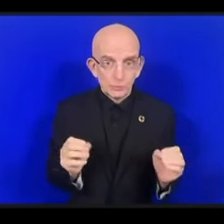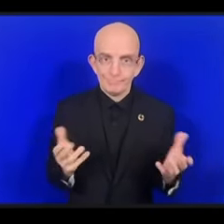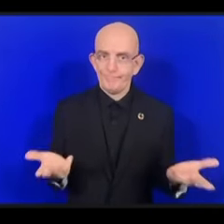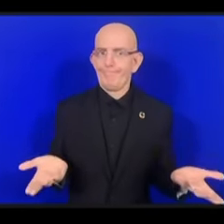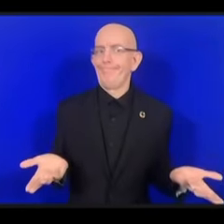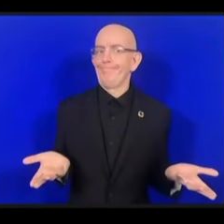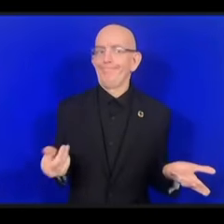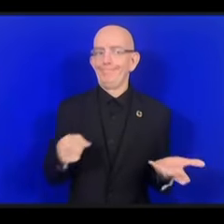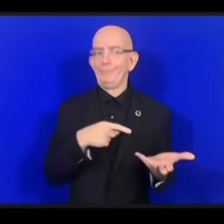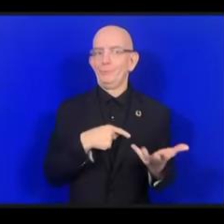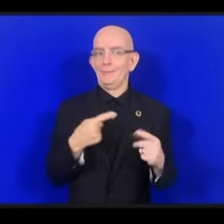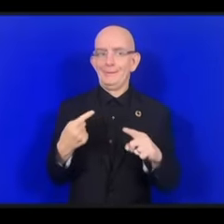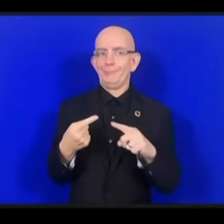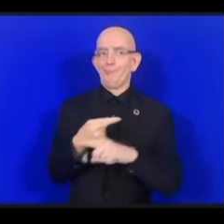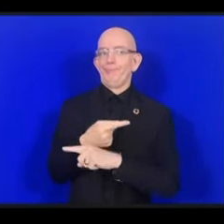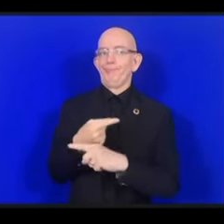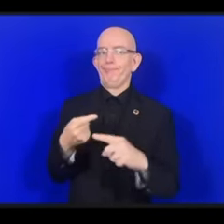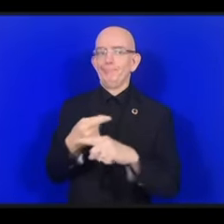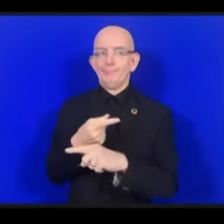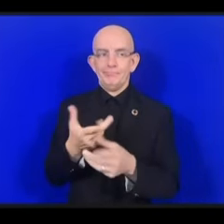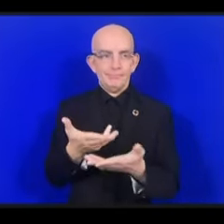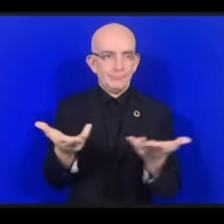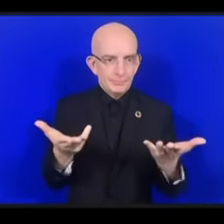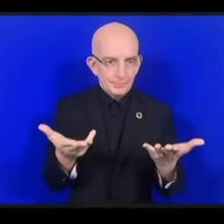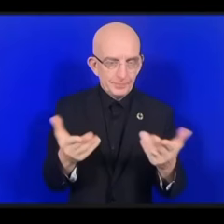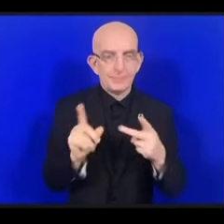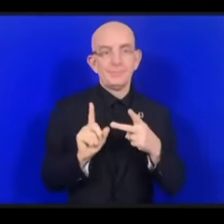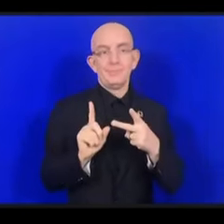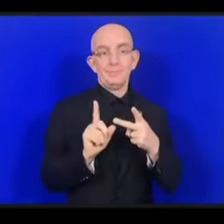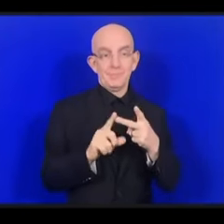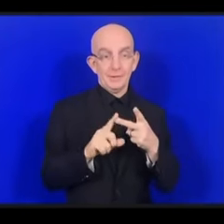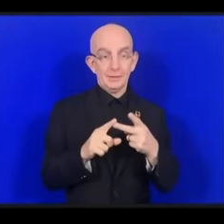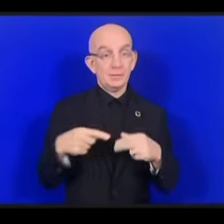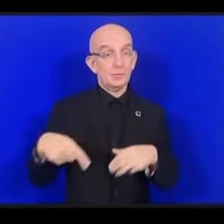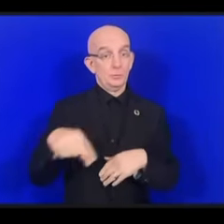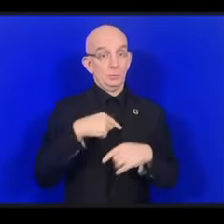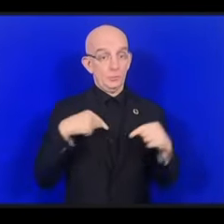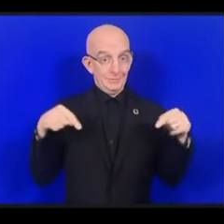commit to addressing climate change and minimize its impact.